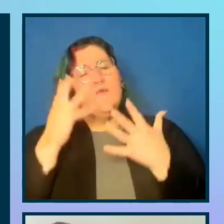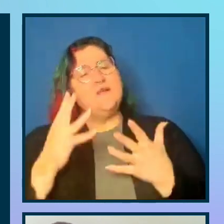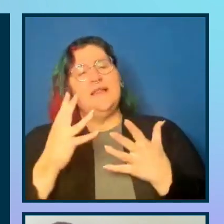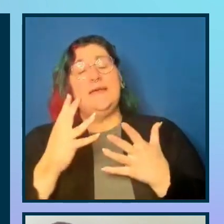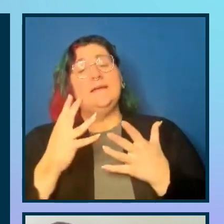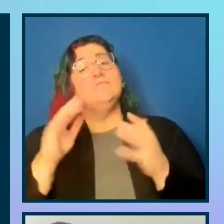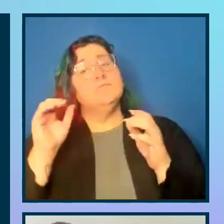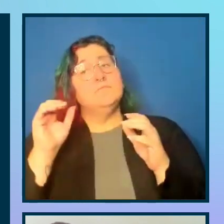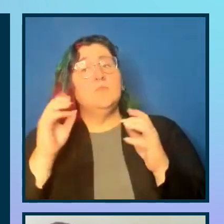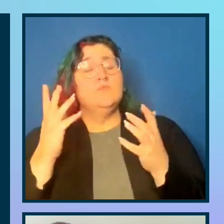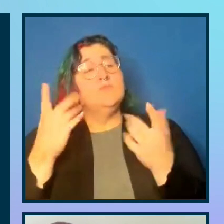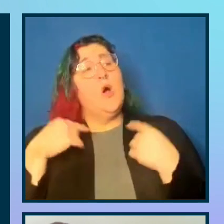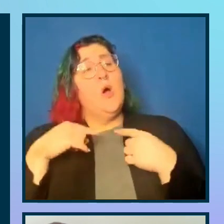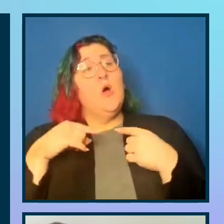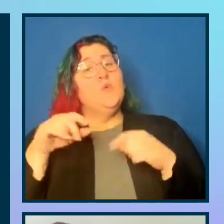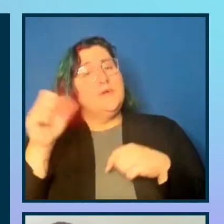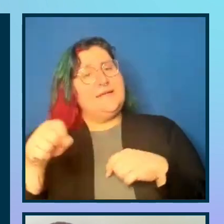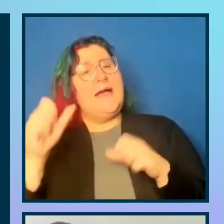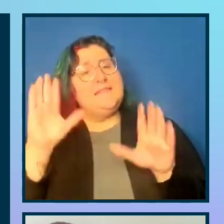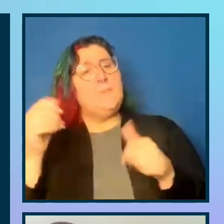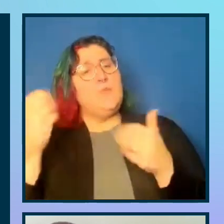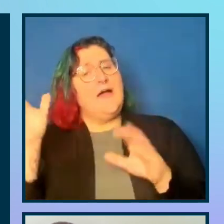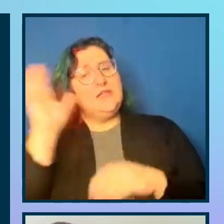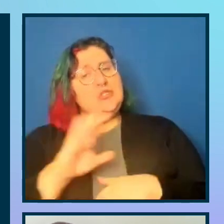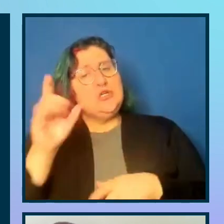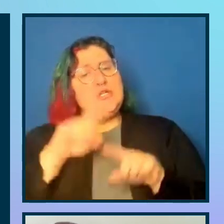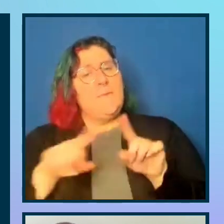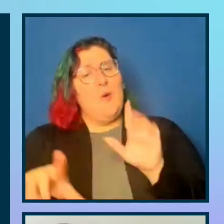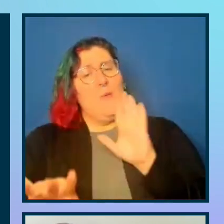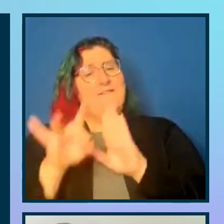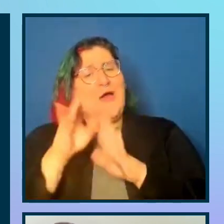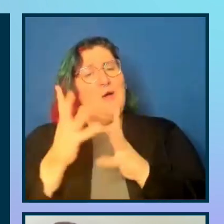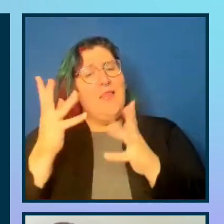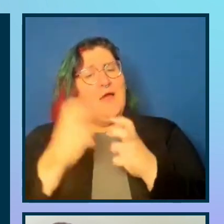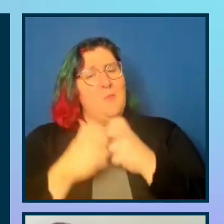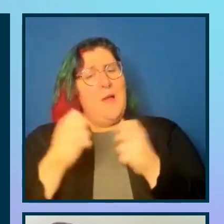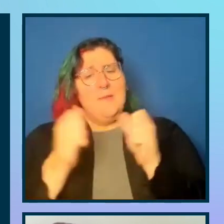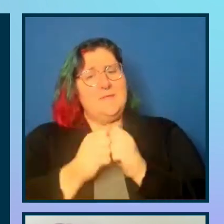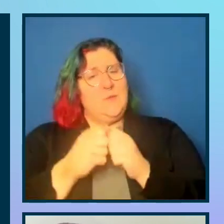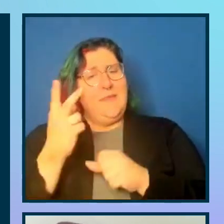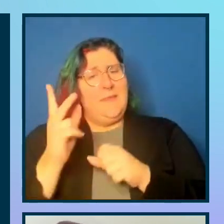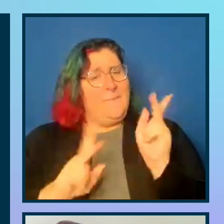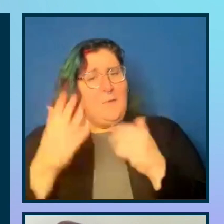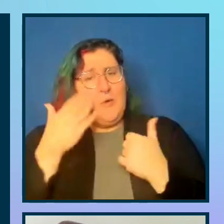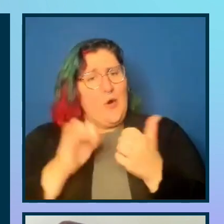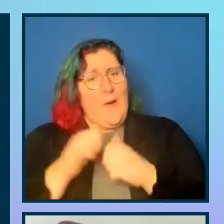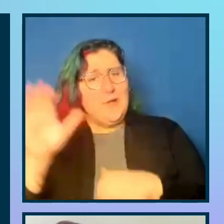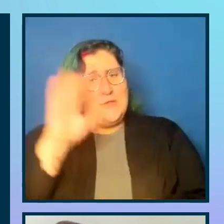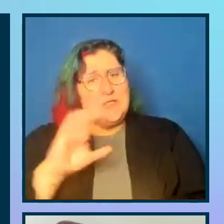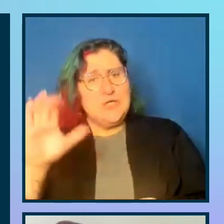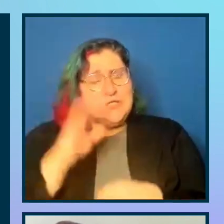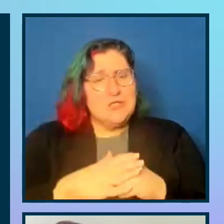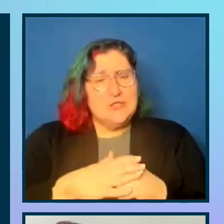we identified varying support for assisted users not knowing how to perform searches. For example, have you ever tried to search on a select element